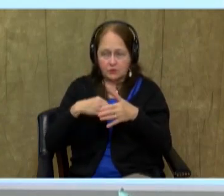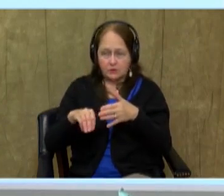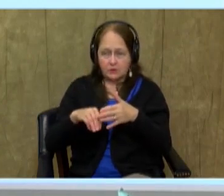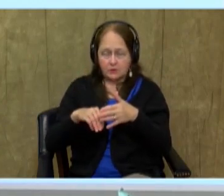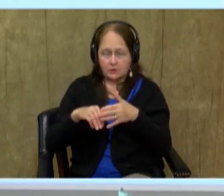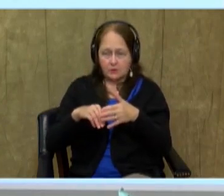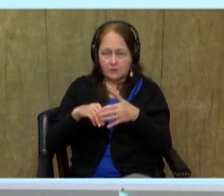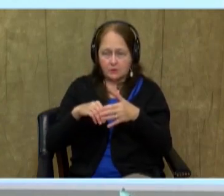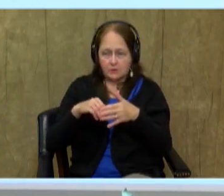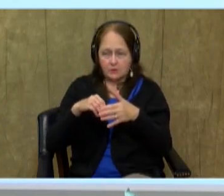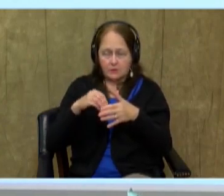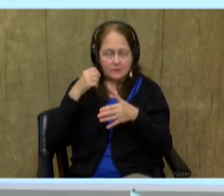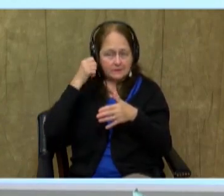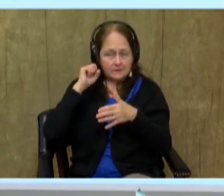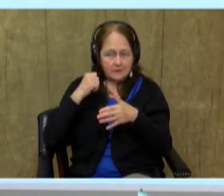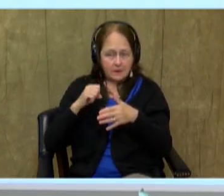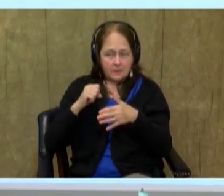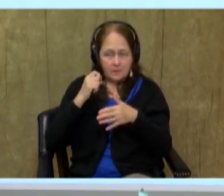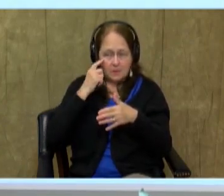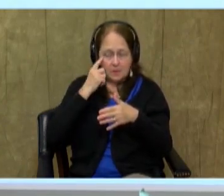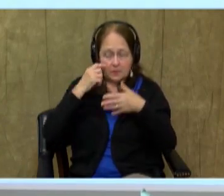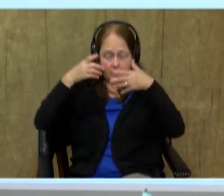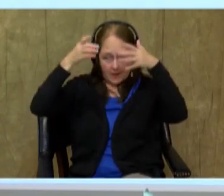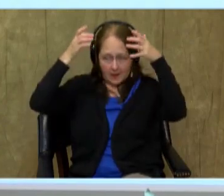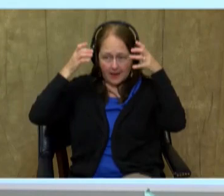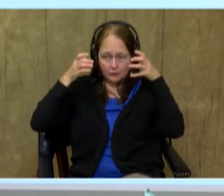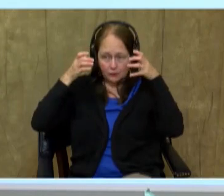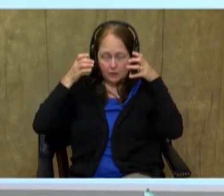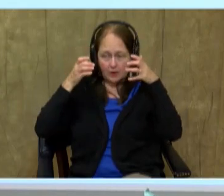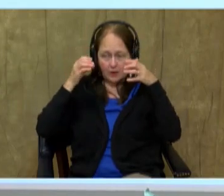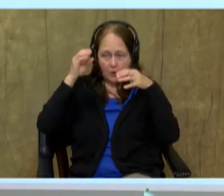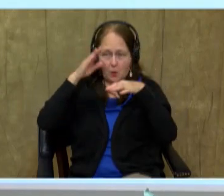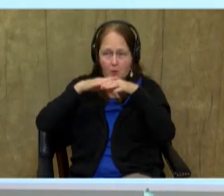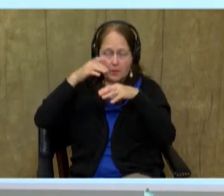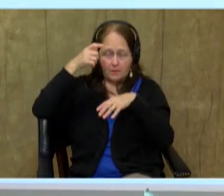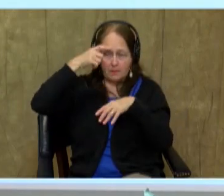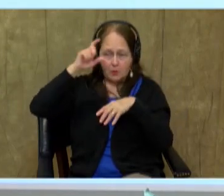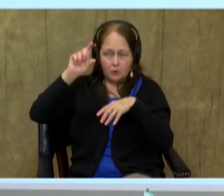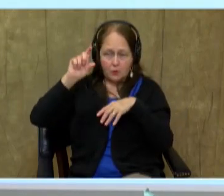case, it plays the astronauts walking on the moon.